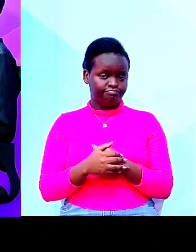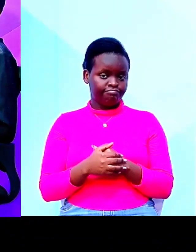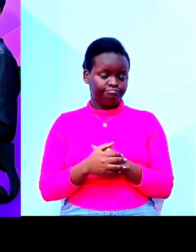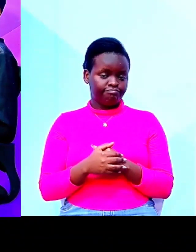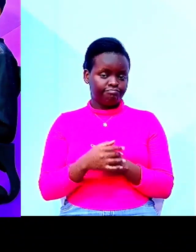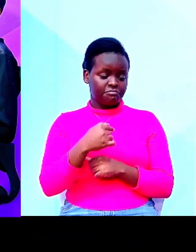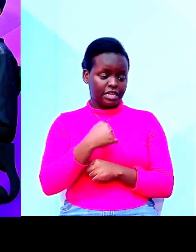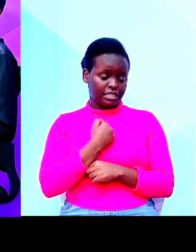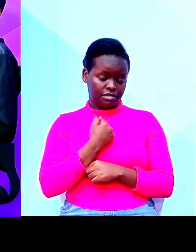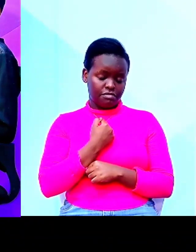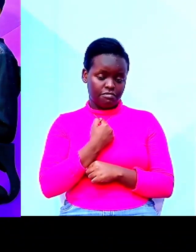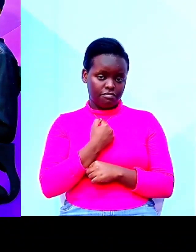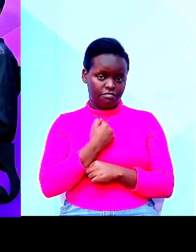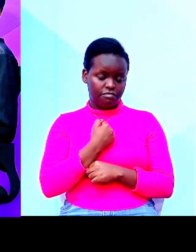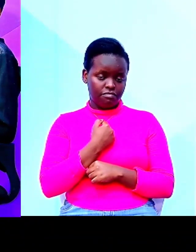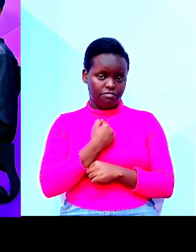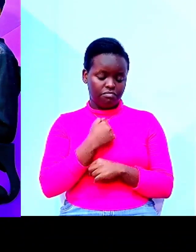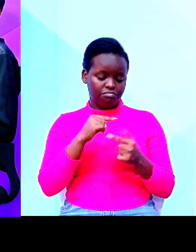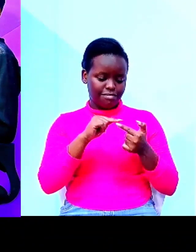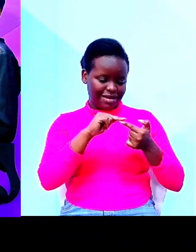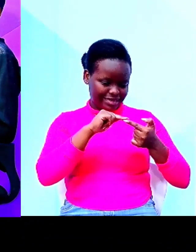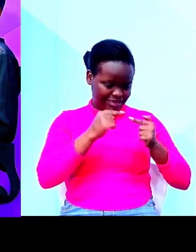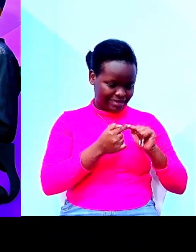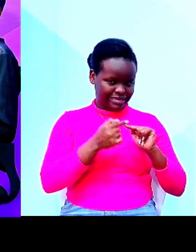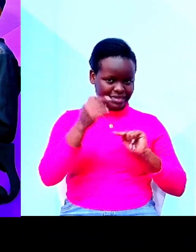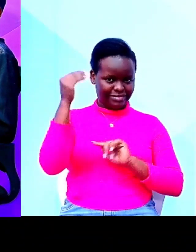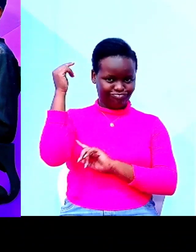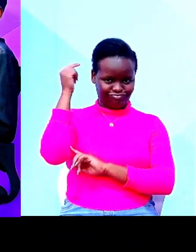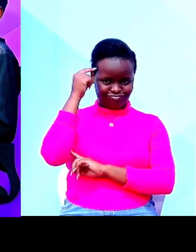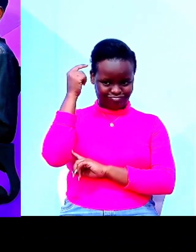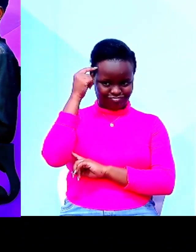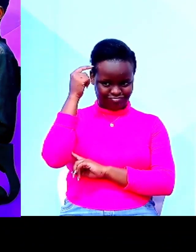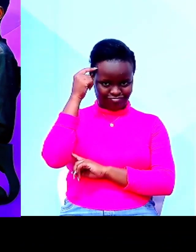was injured on the head.